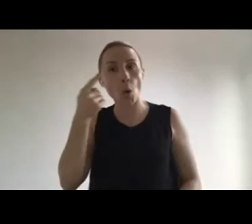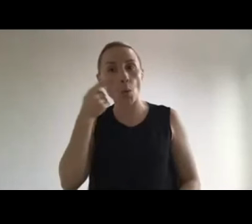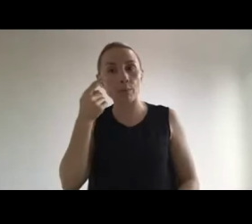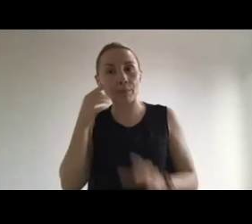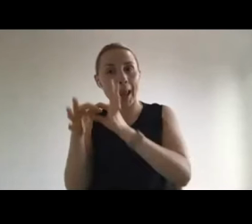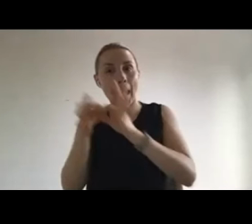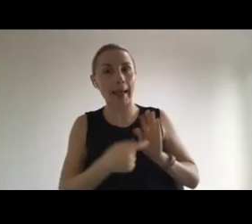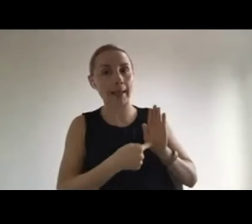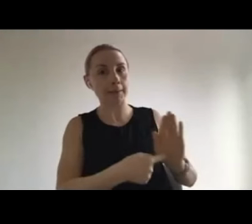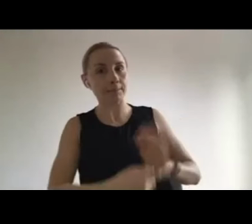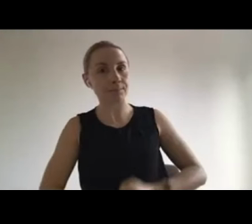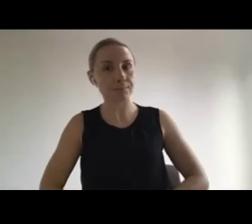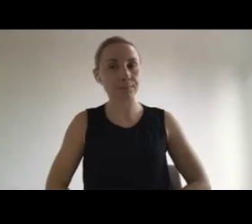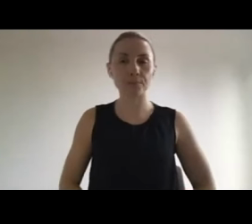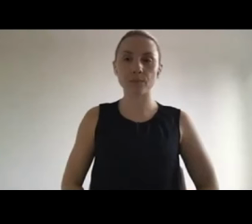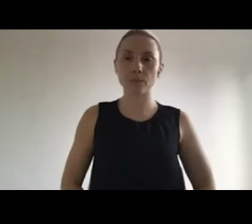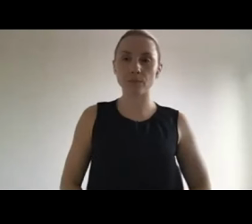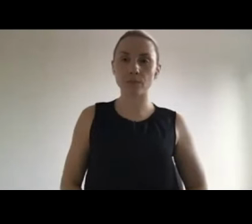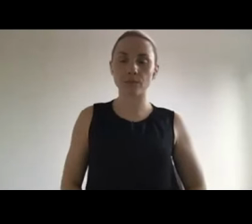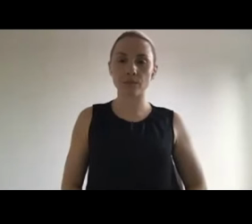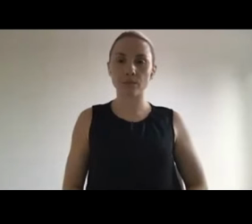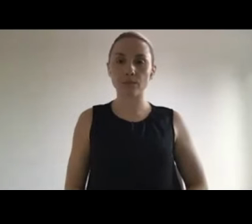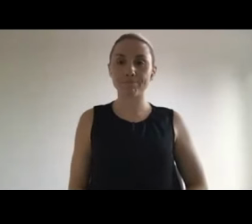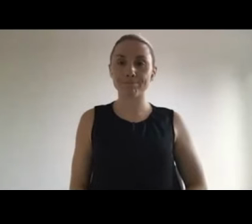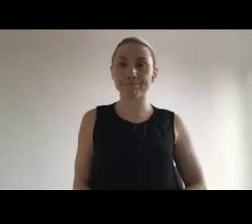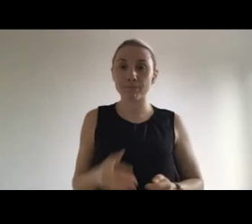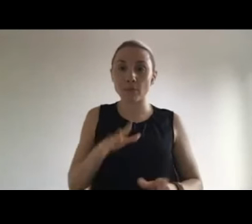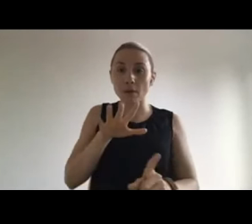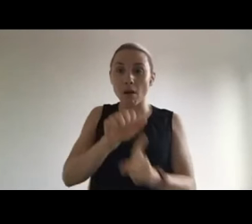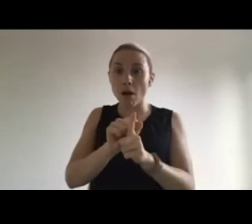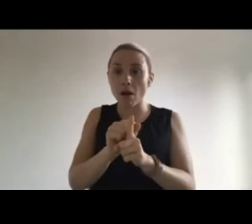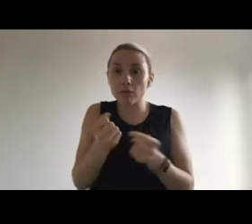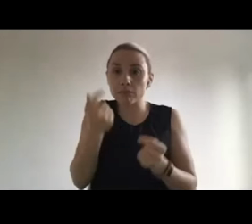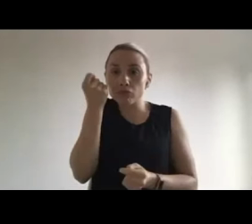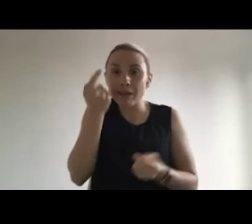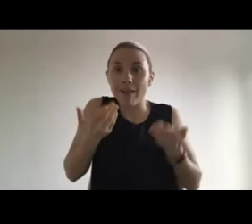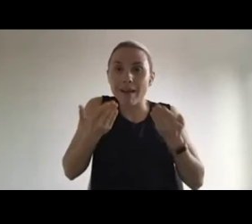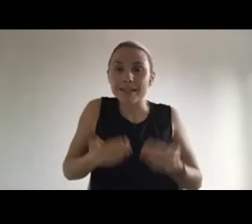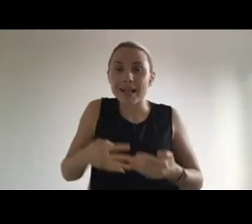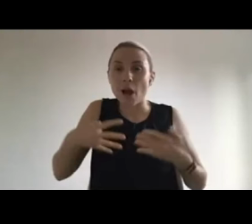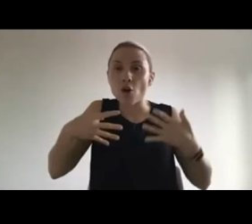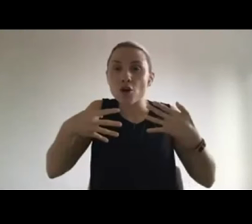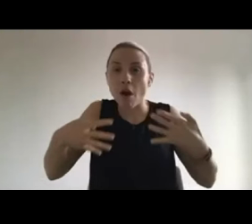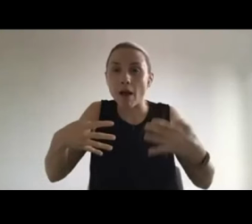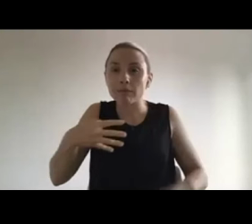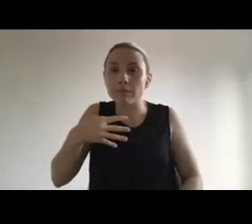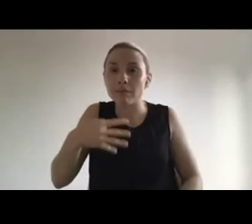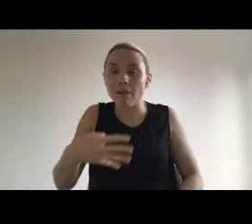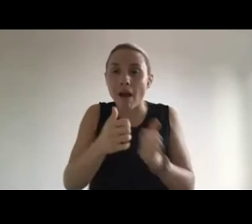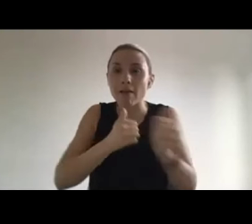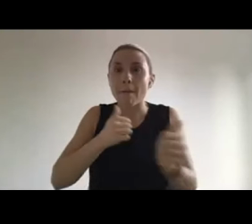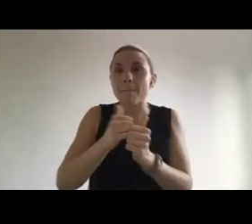we found that by now there are over 90 companies contending to be the first to deliver